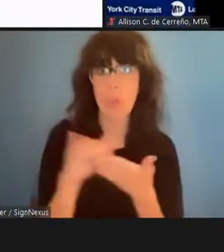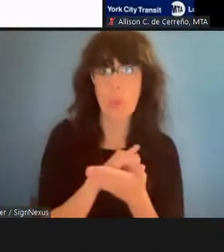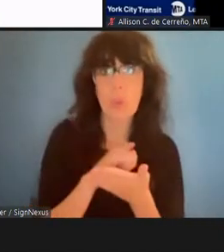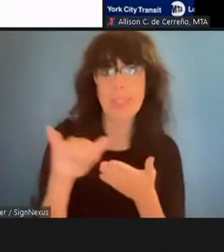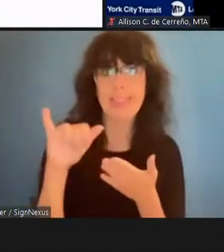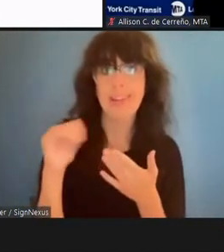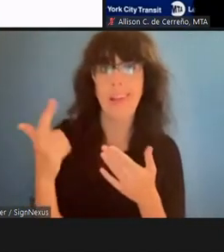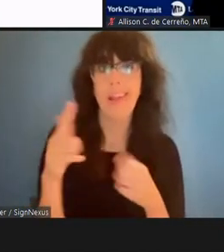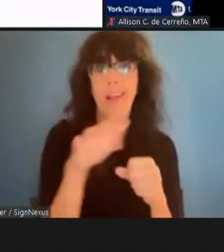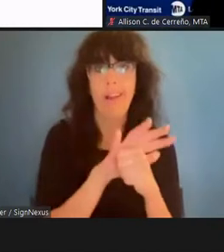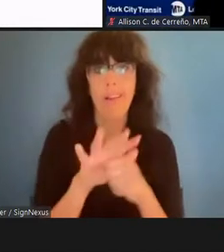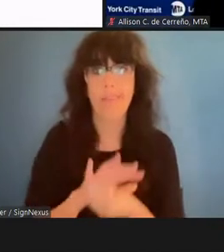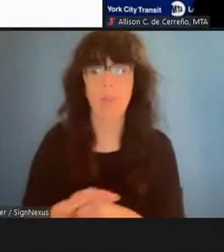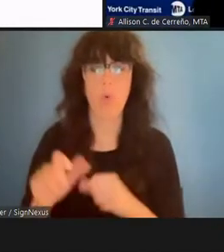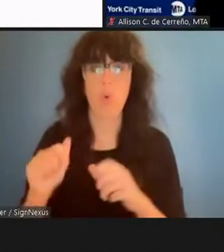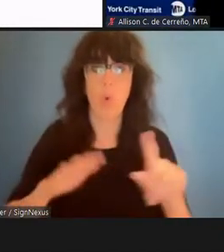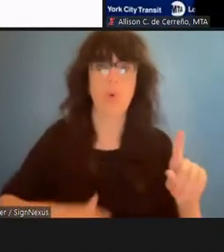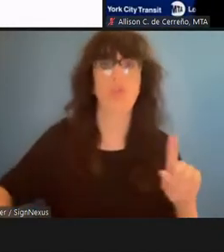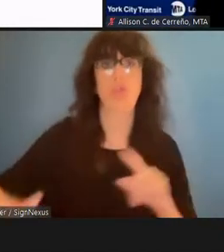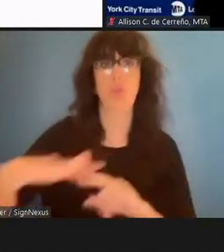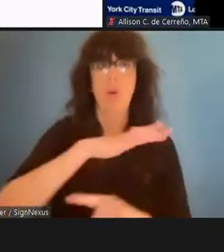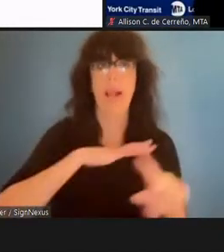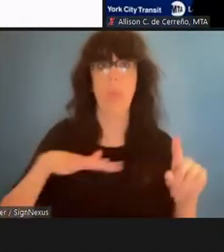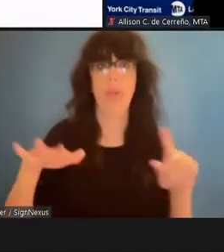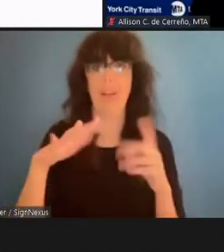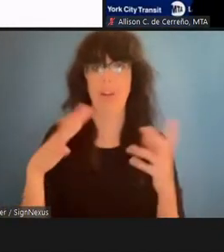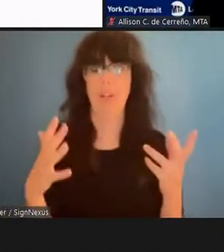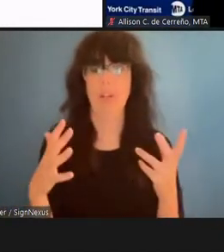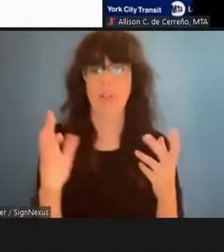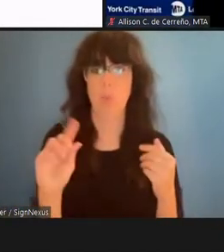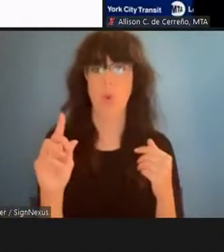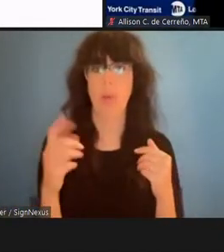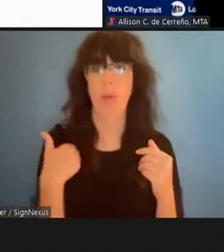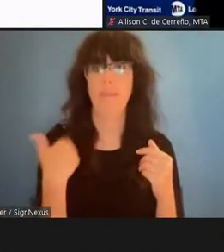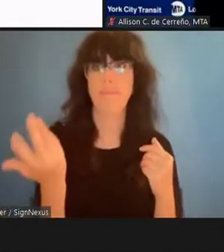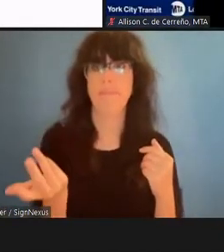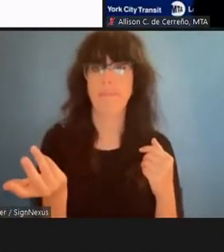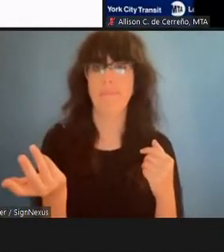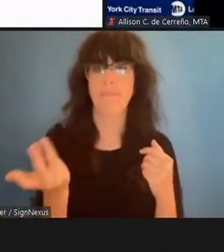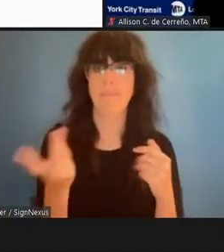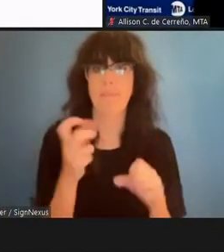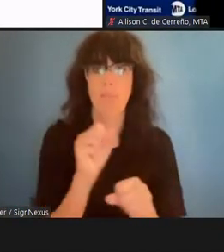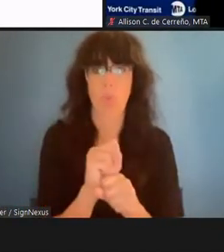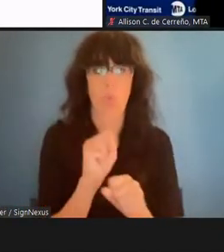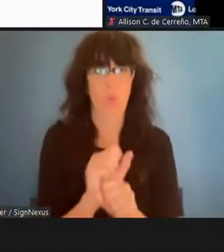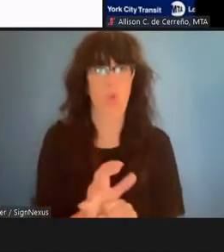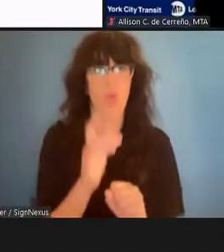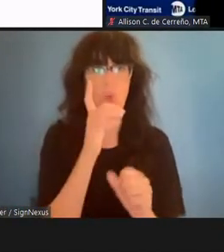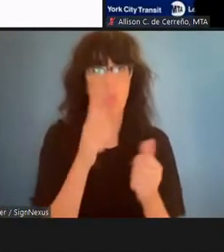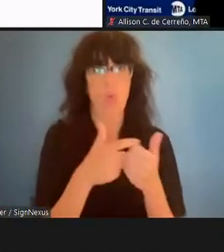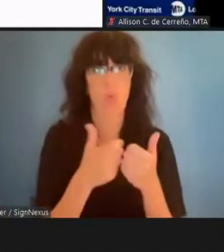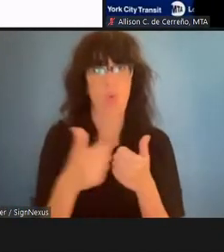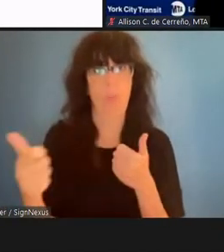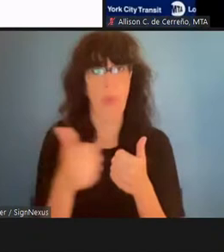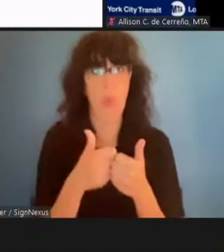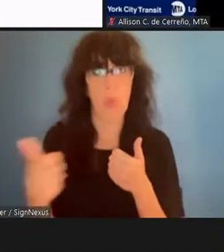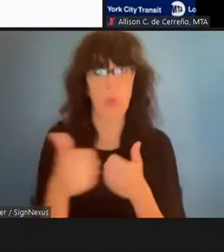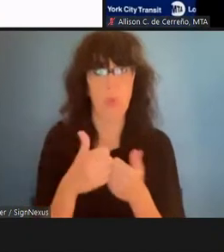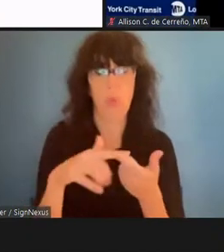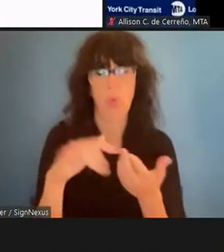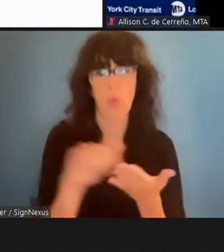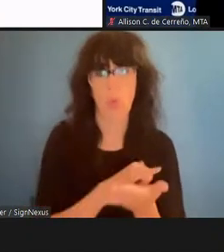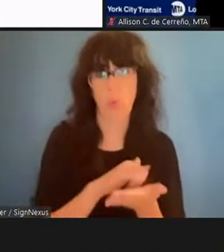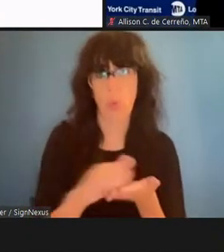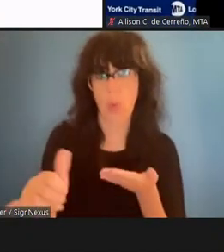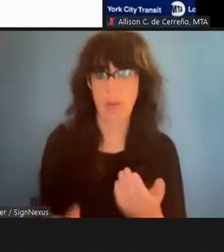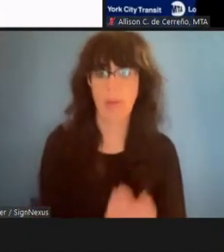the boroughs or the surrounding areas where we have workers that commute into new york city